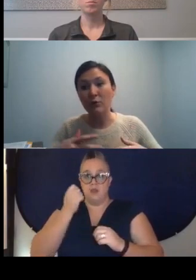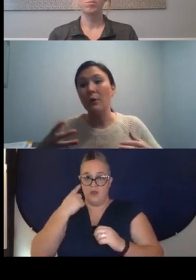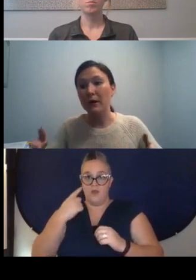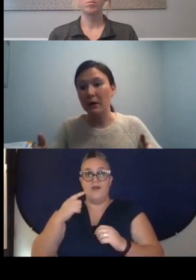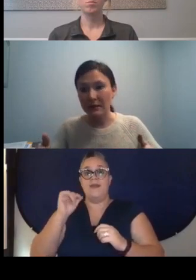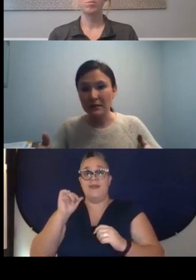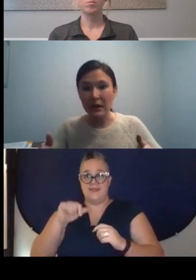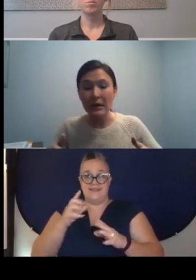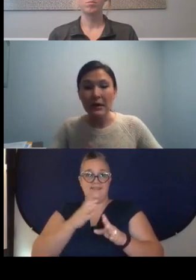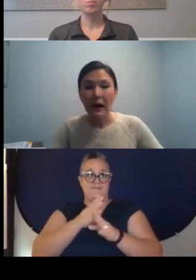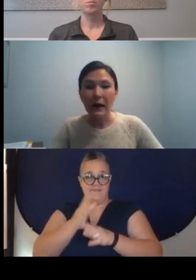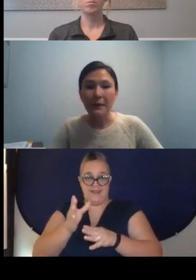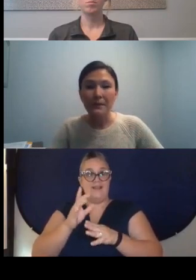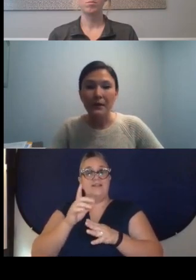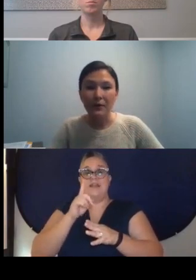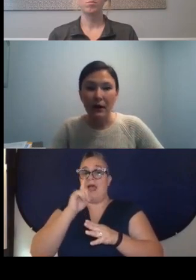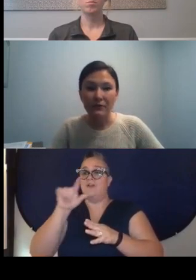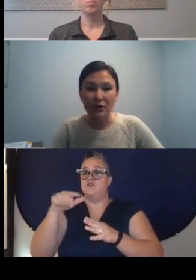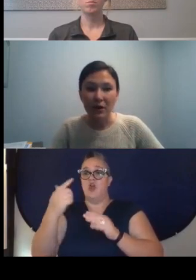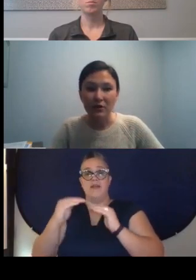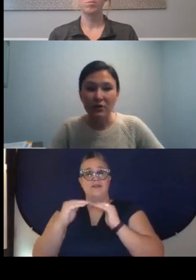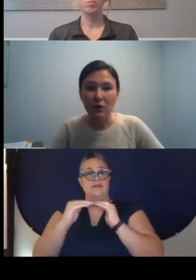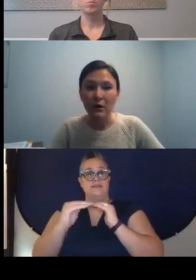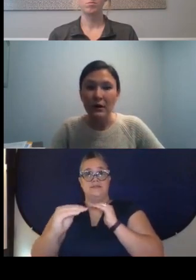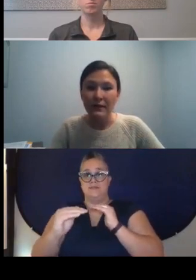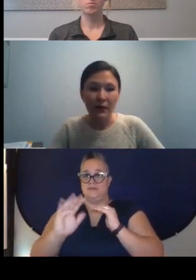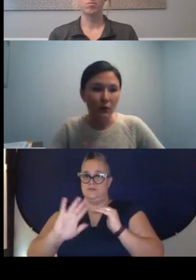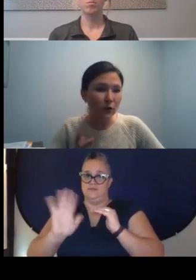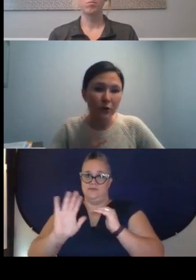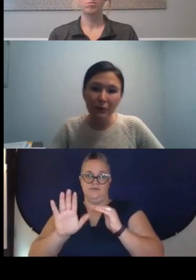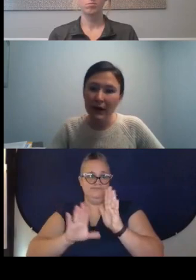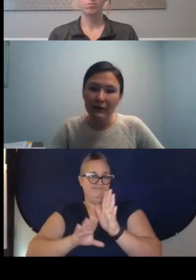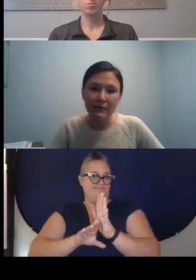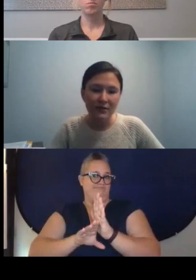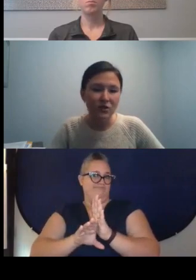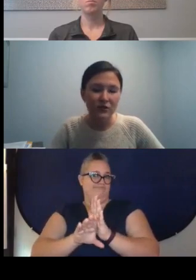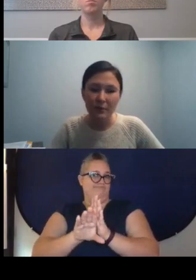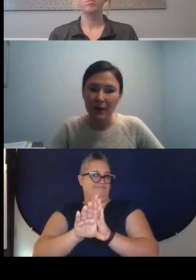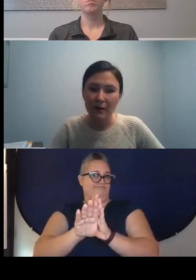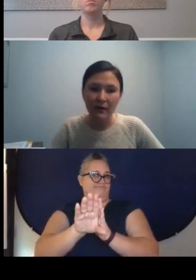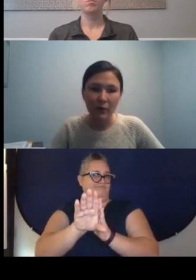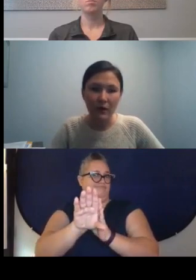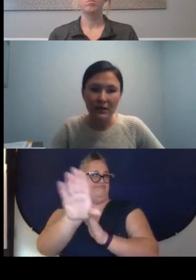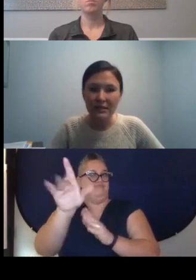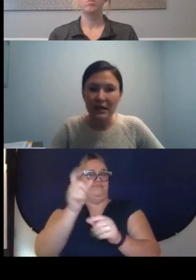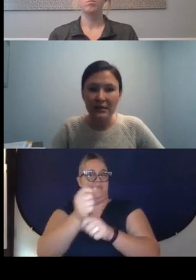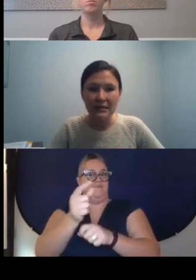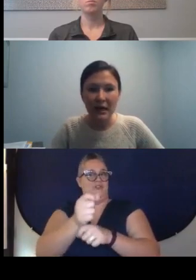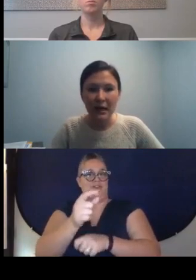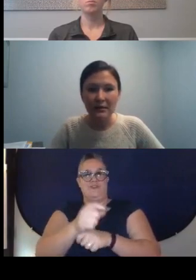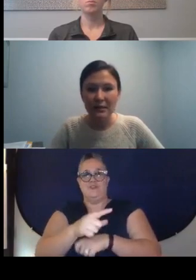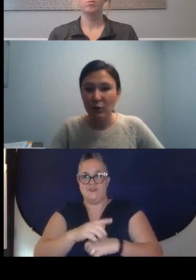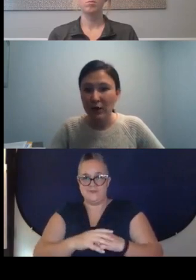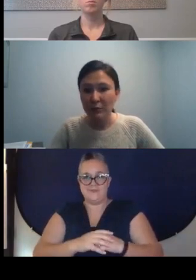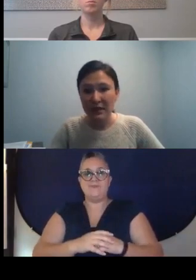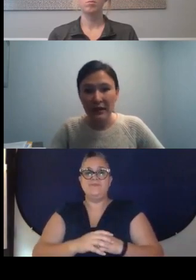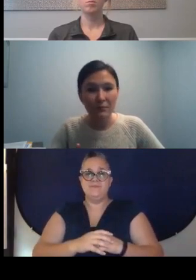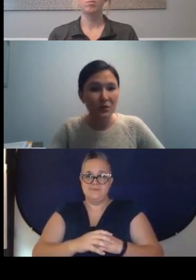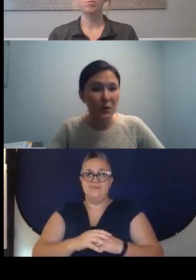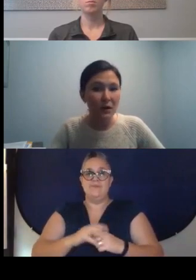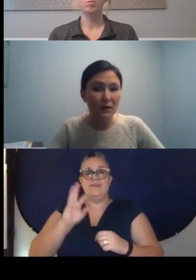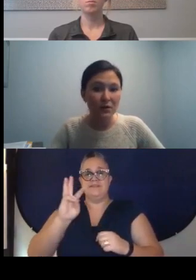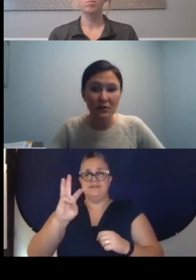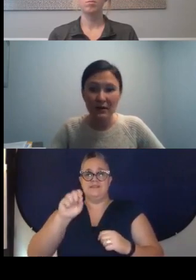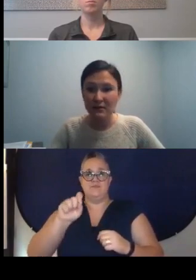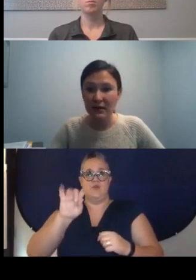be growing immensely year after year. So the annual growth rate, this is just from one of the studies,